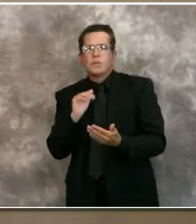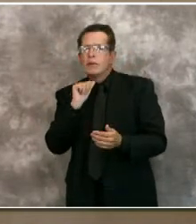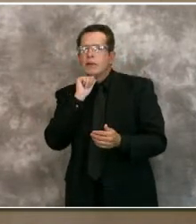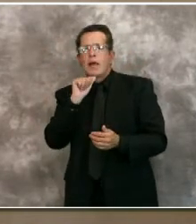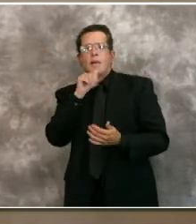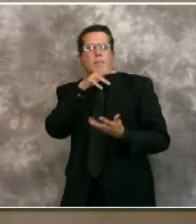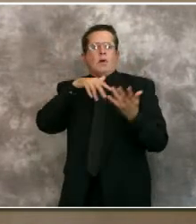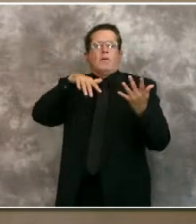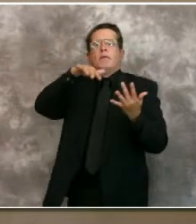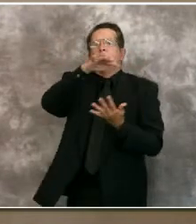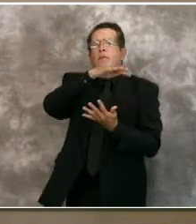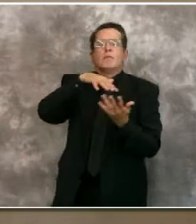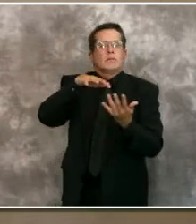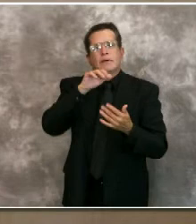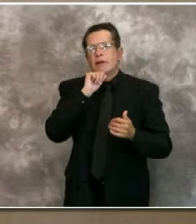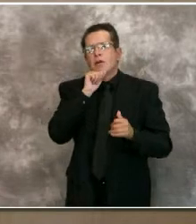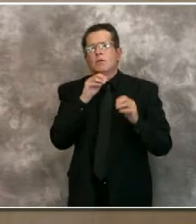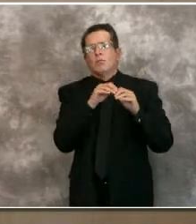it will